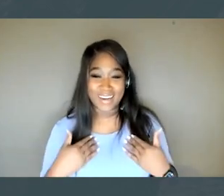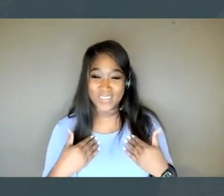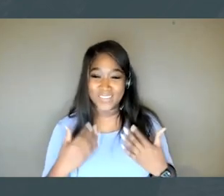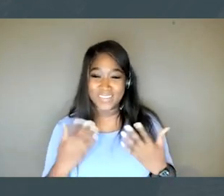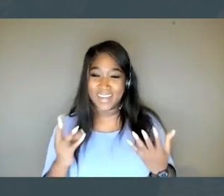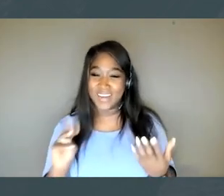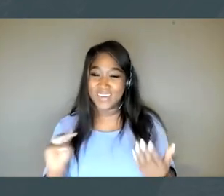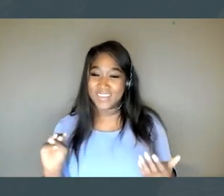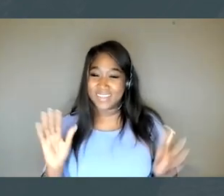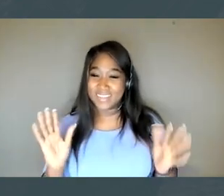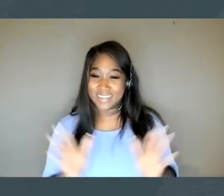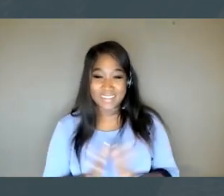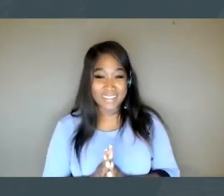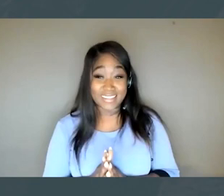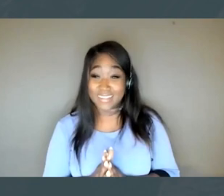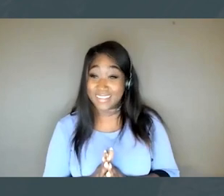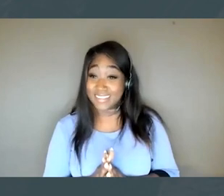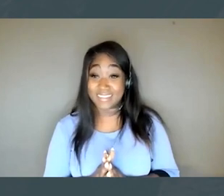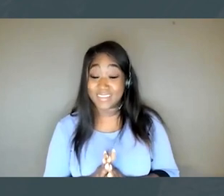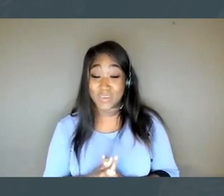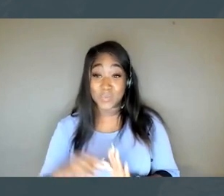Because it's a deep question.